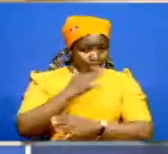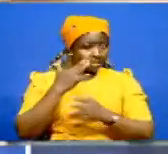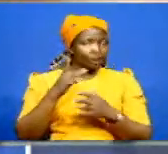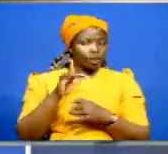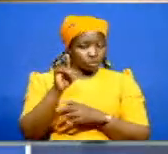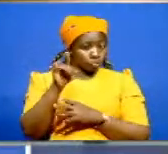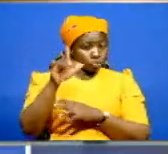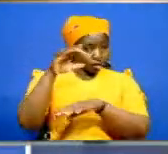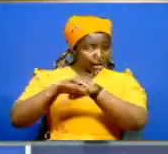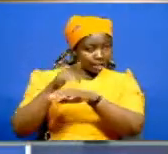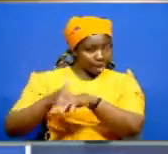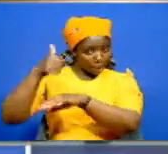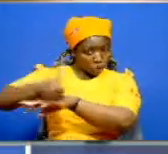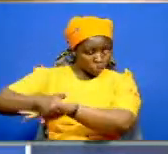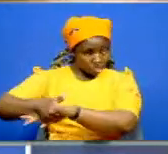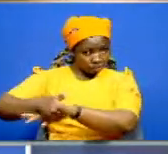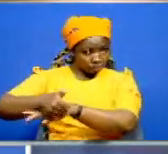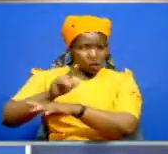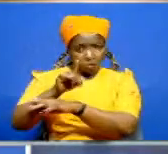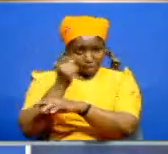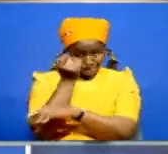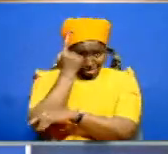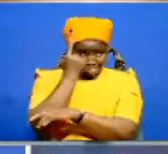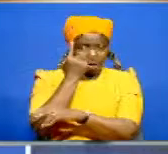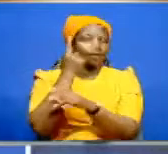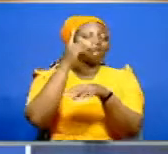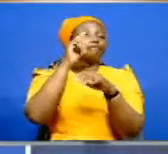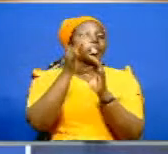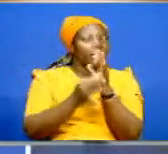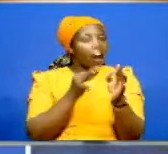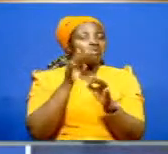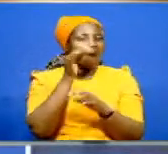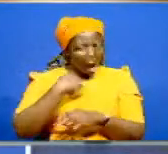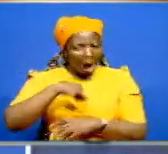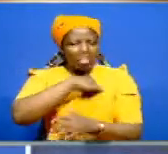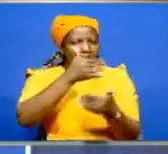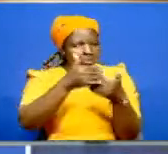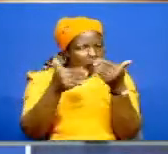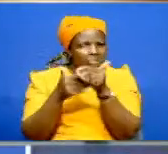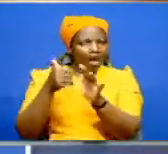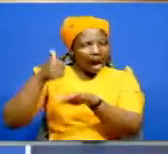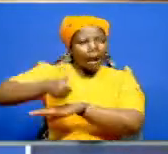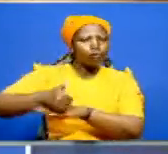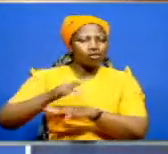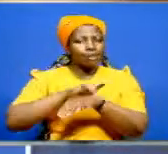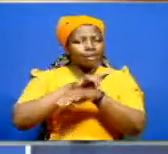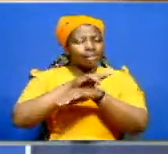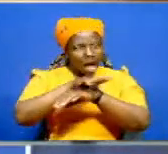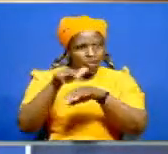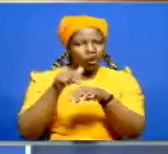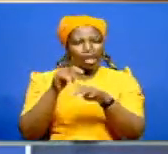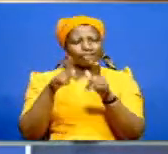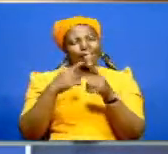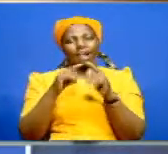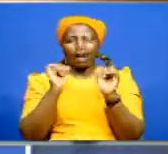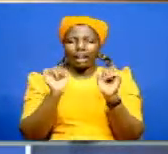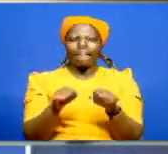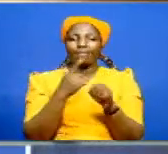unatukano. Tunaelewana? Na tukiwa hiyo ndio inchi ambayo tutajenga, na waambia kwa